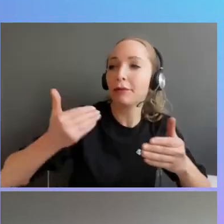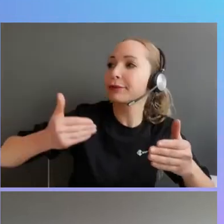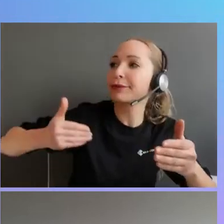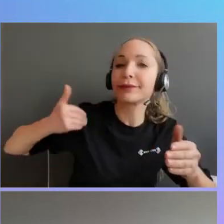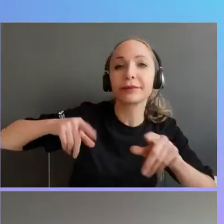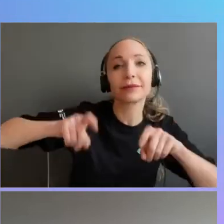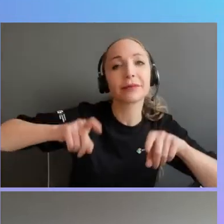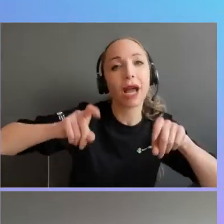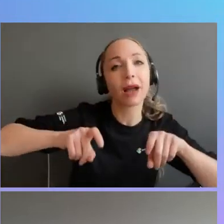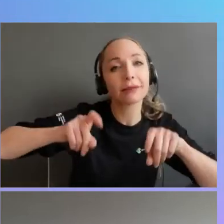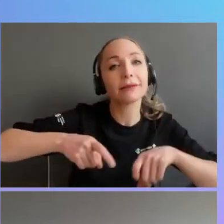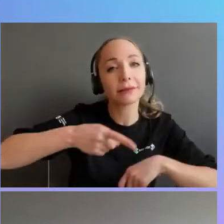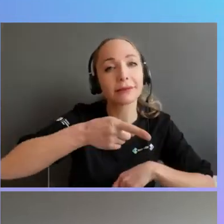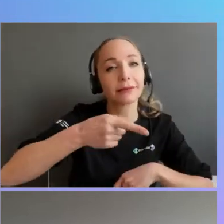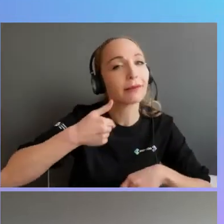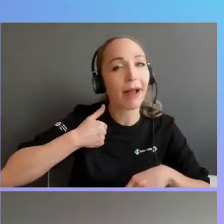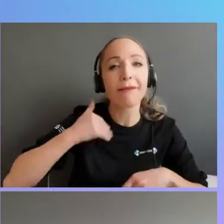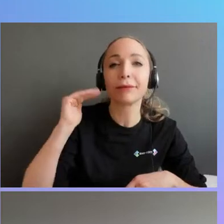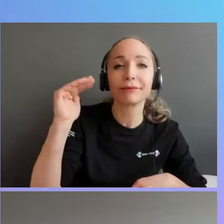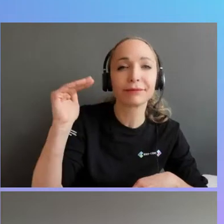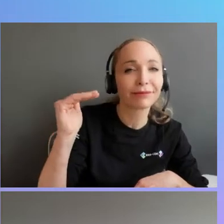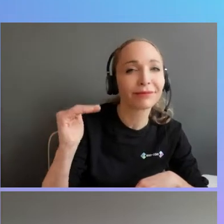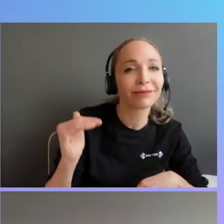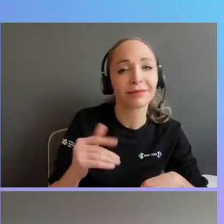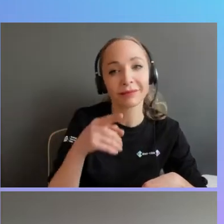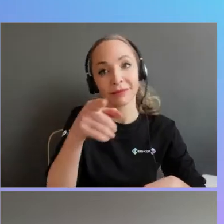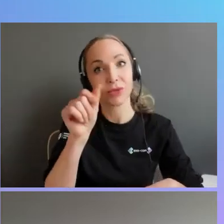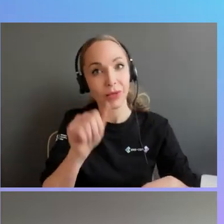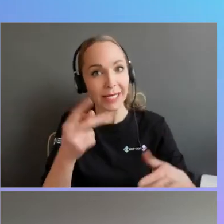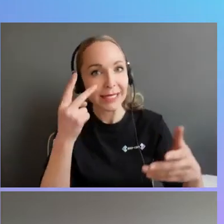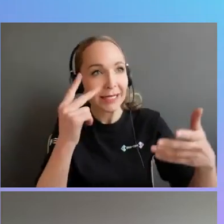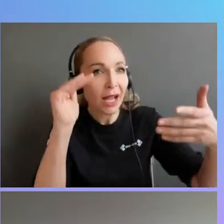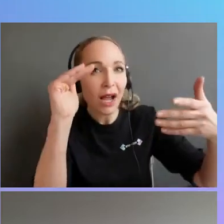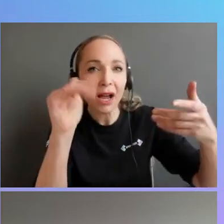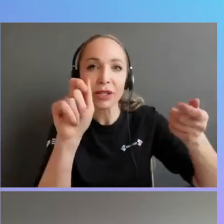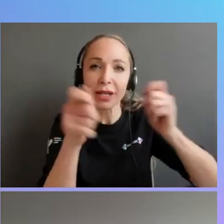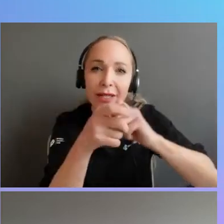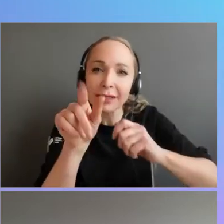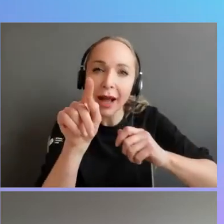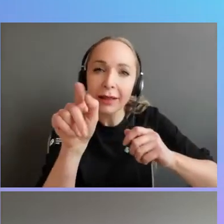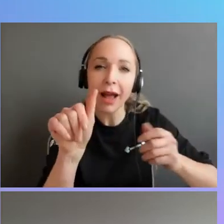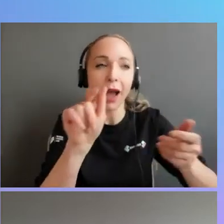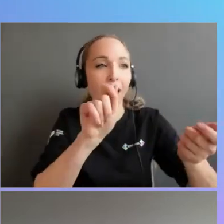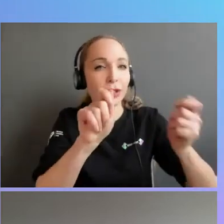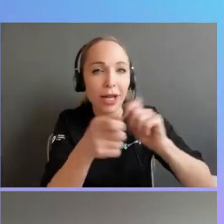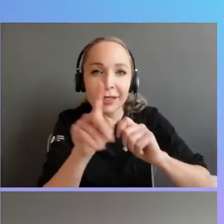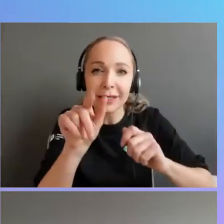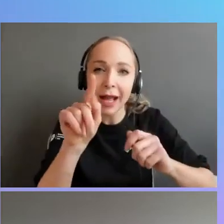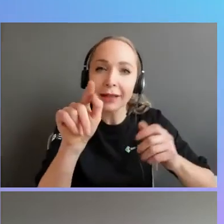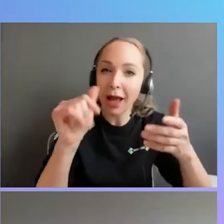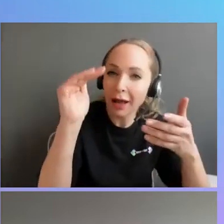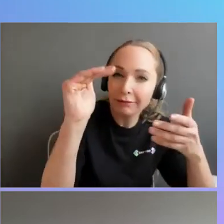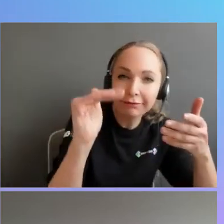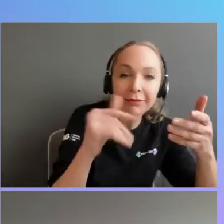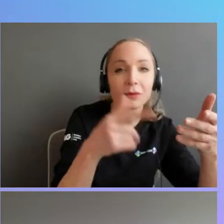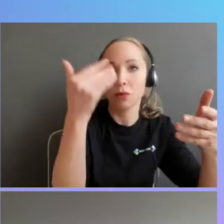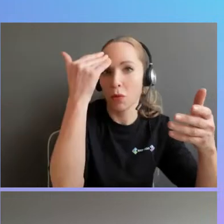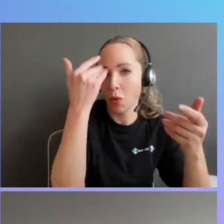through the trends of changing data as you go through fixing specific